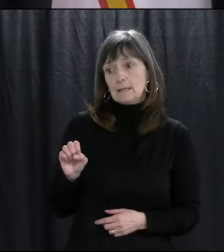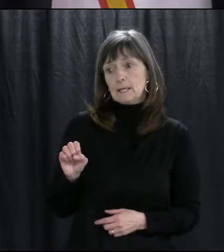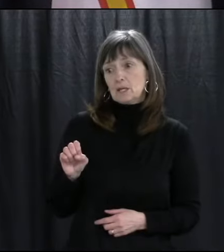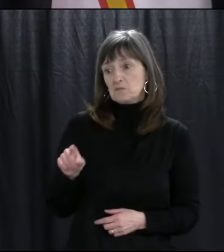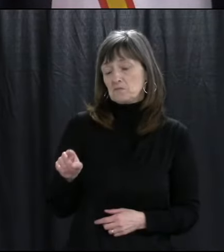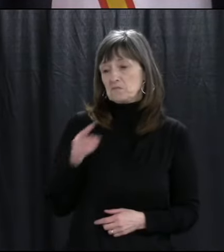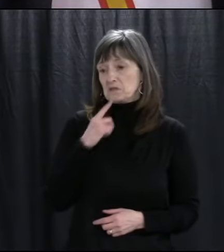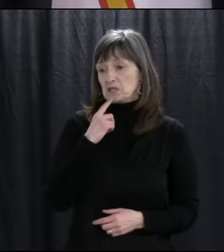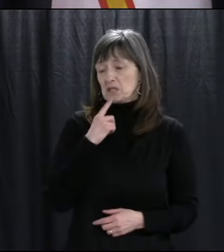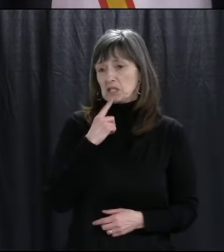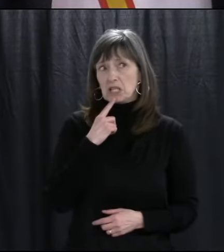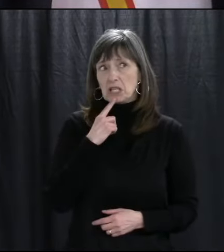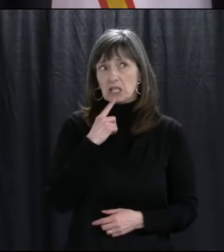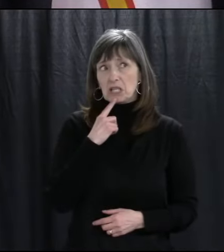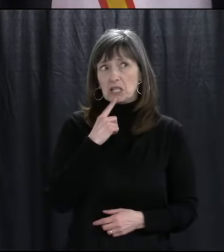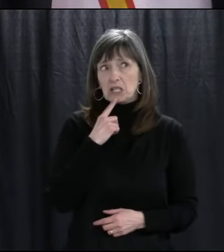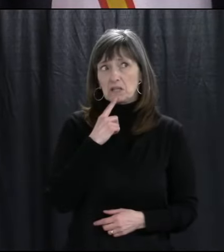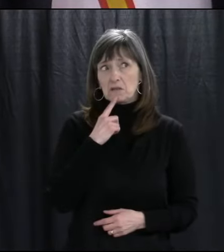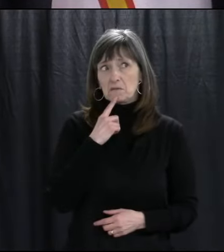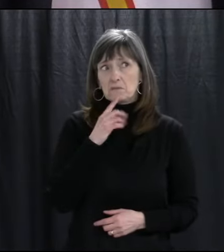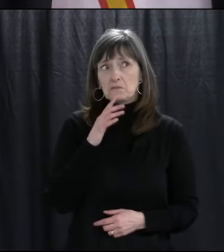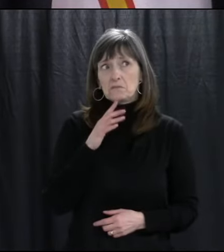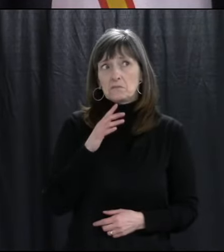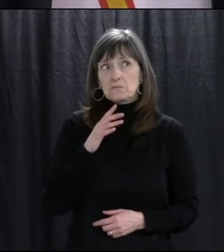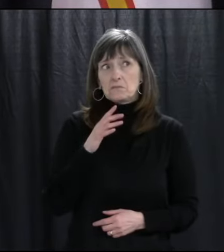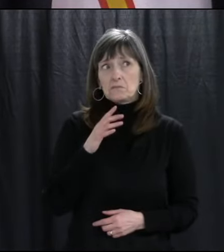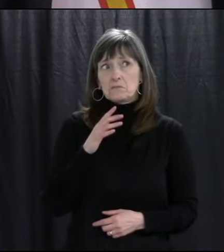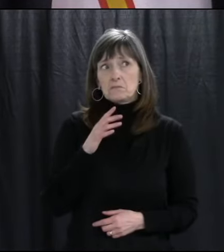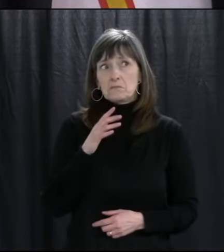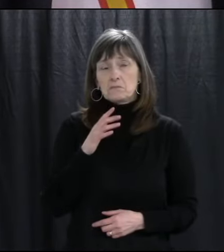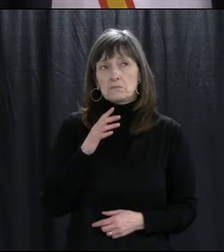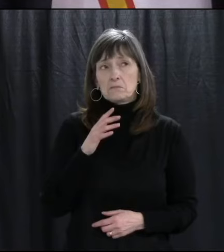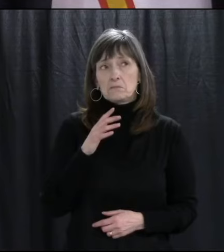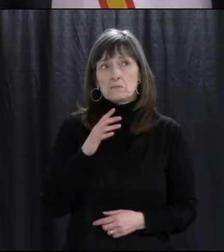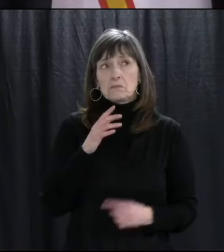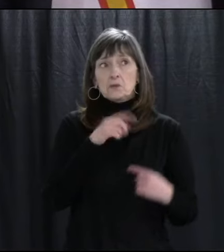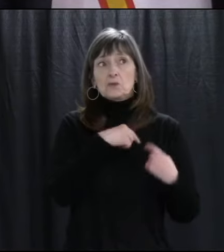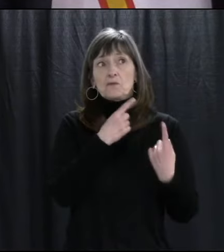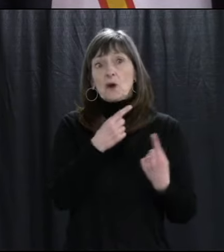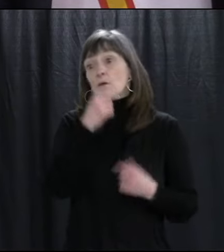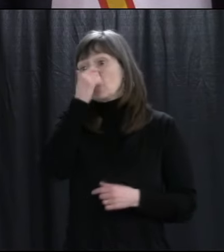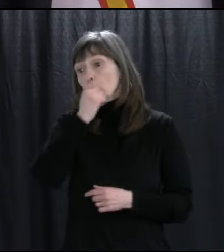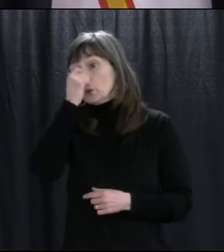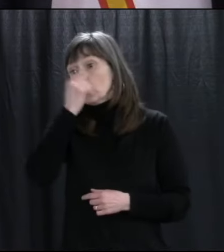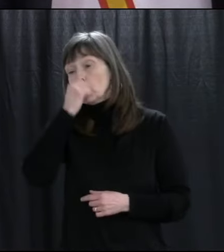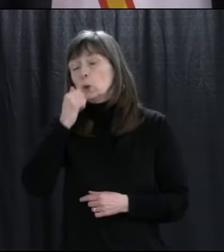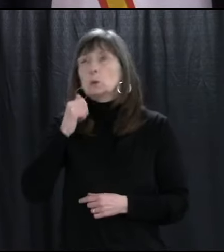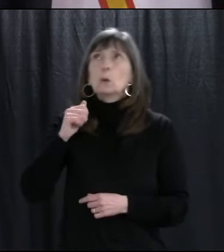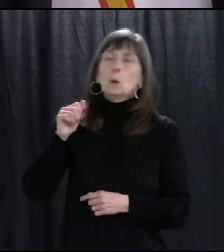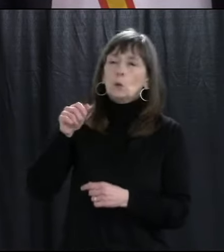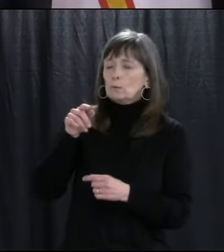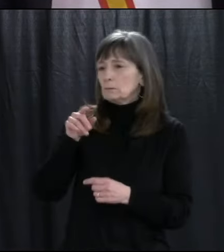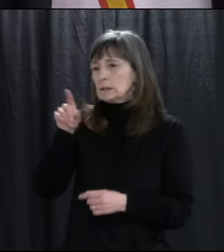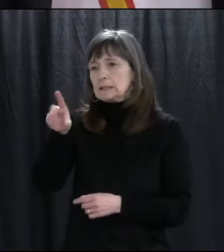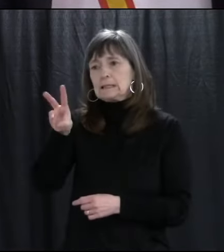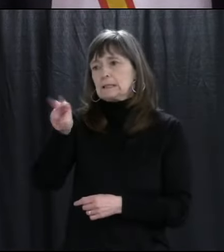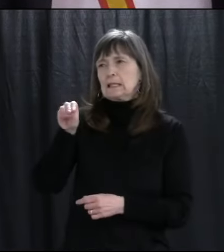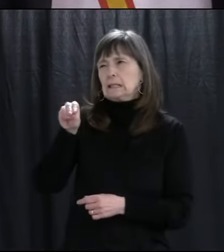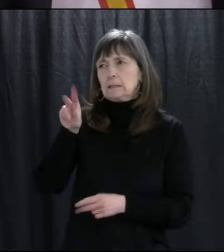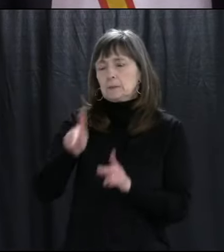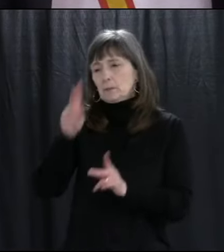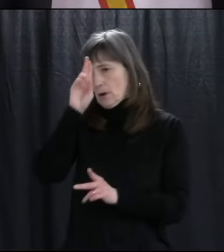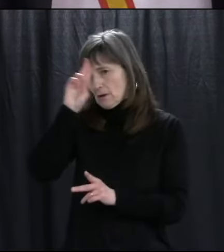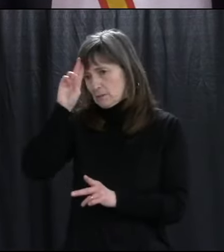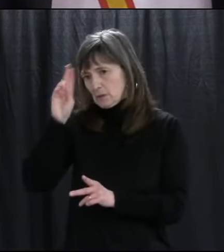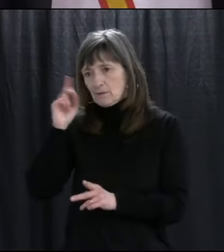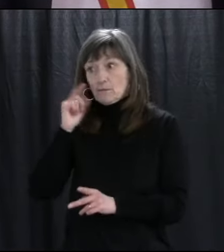have, so far, I believe around 60 people have been hospitalized because of flu, you know, hundreds of flu cases in the province. What do you say to